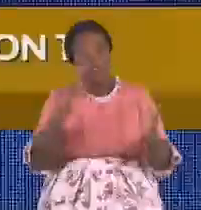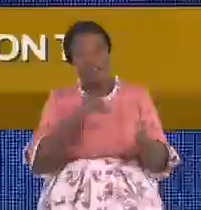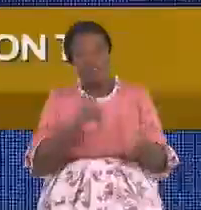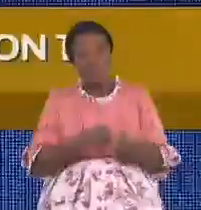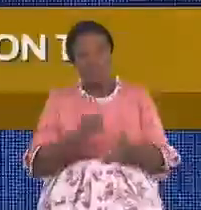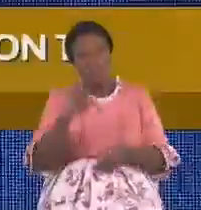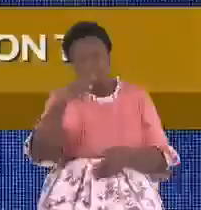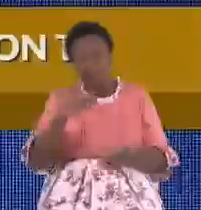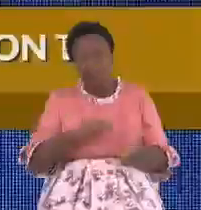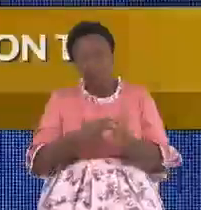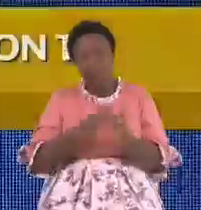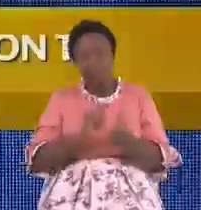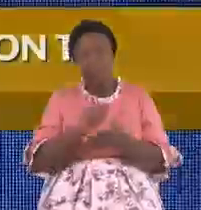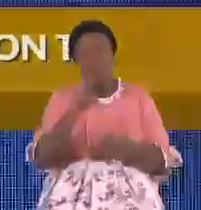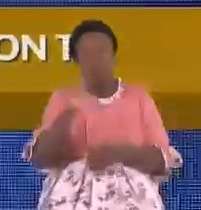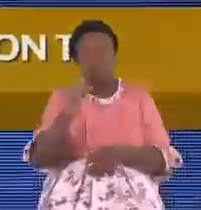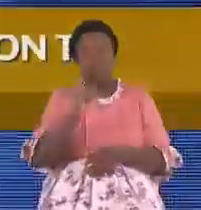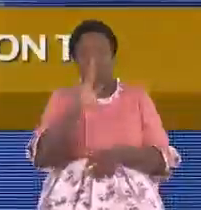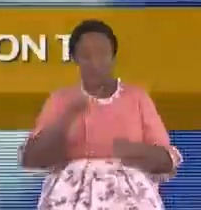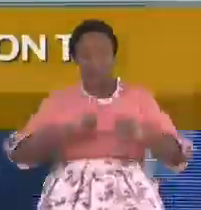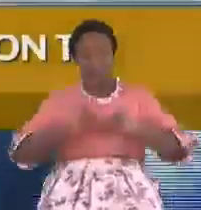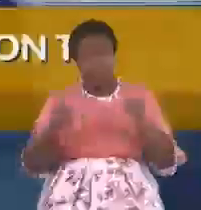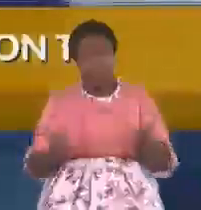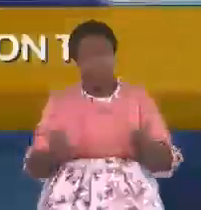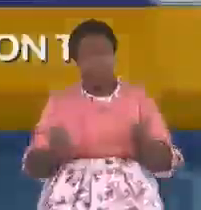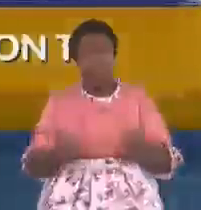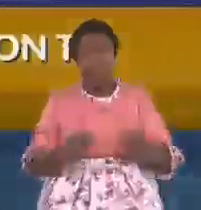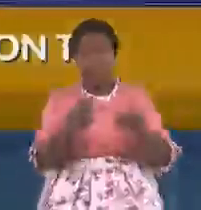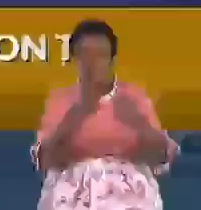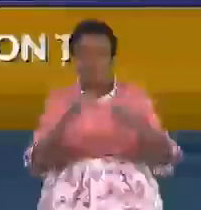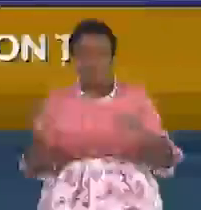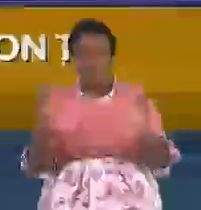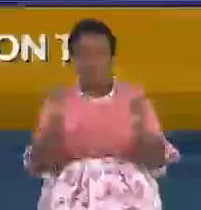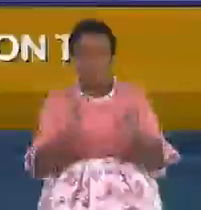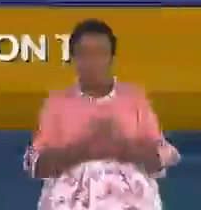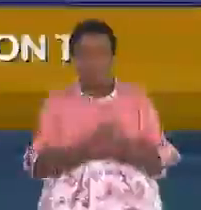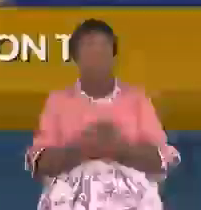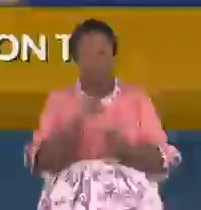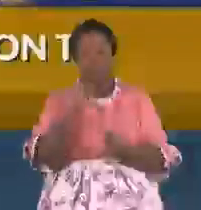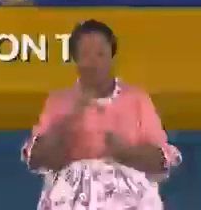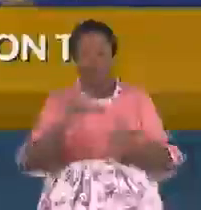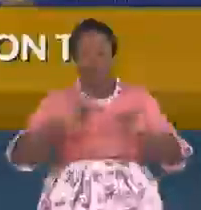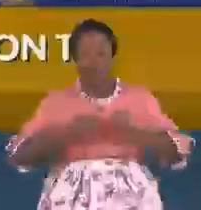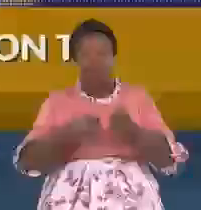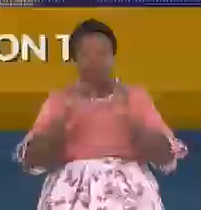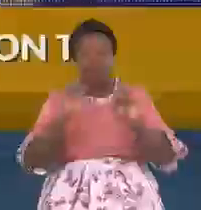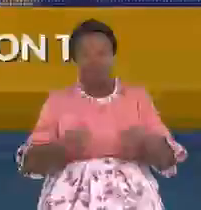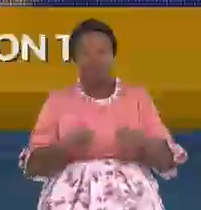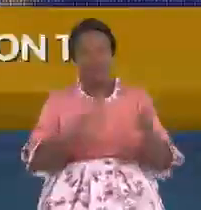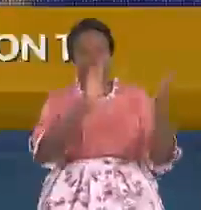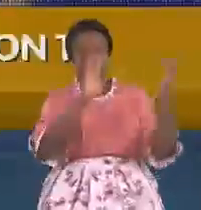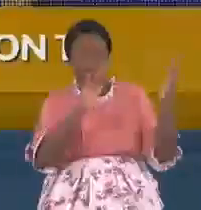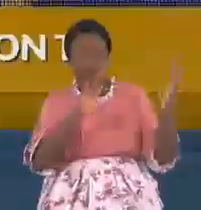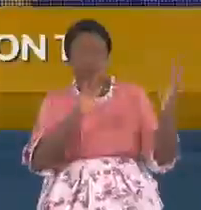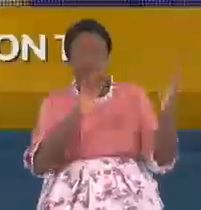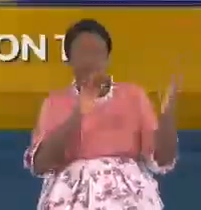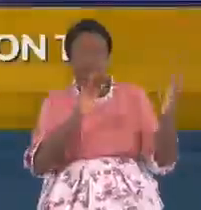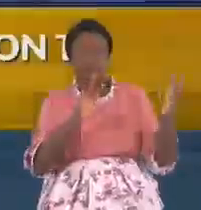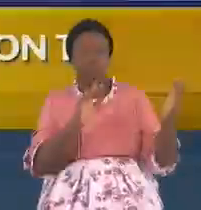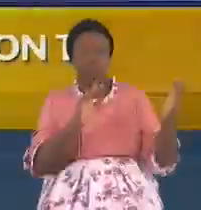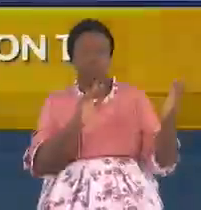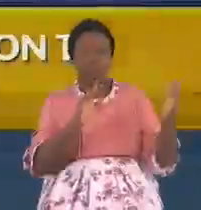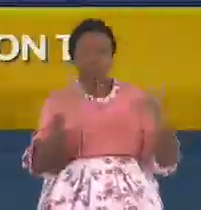denied coming with undeniable expectations to the